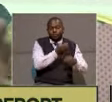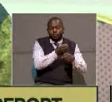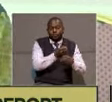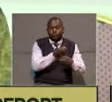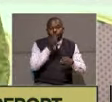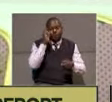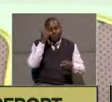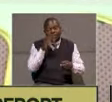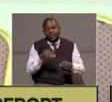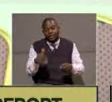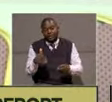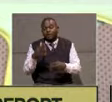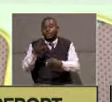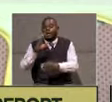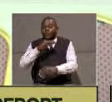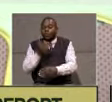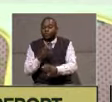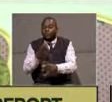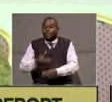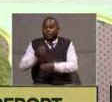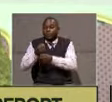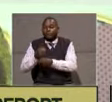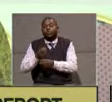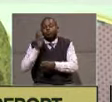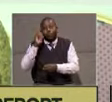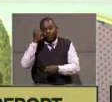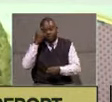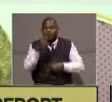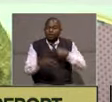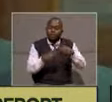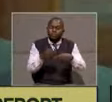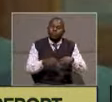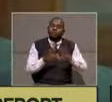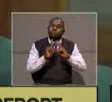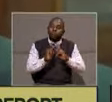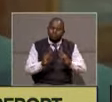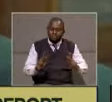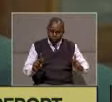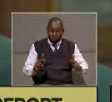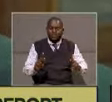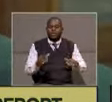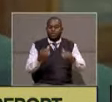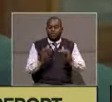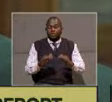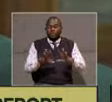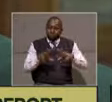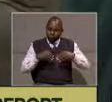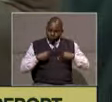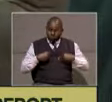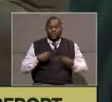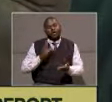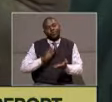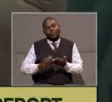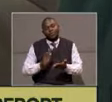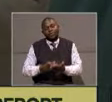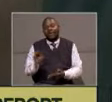and powers to another arm of government so that there is continuous harmony. Tumwine was willing to reconcile with